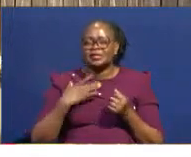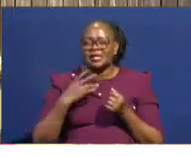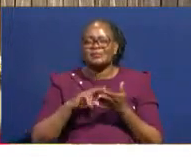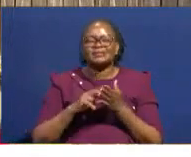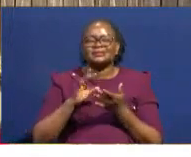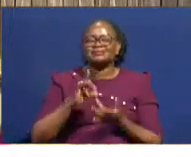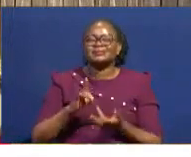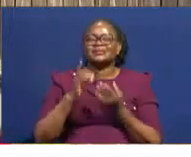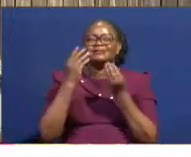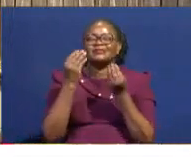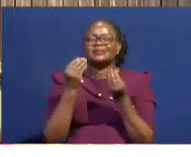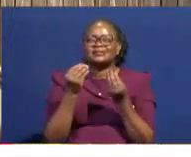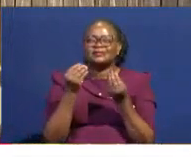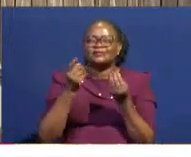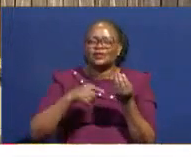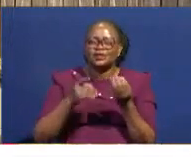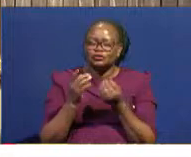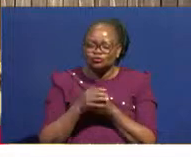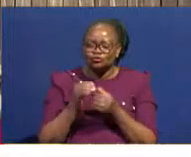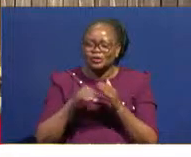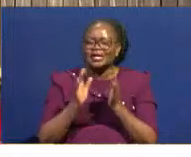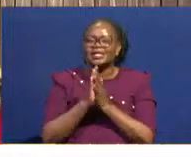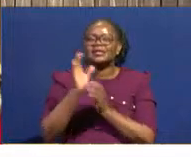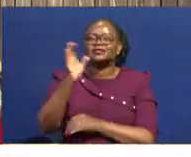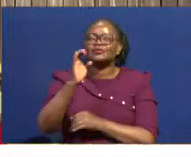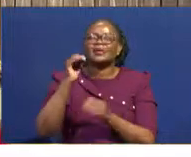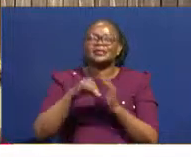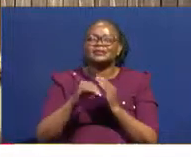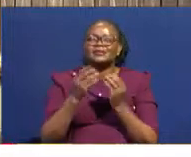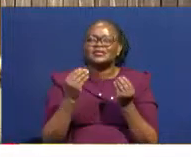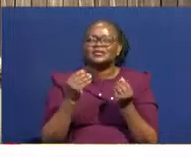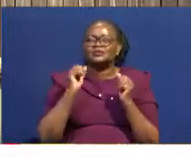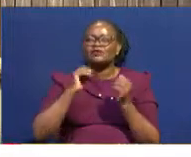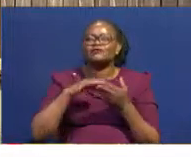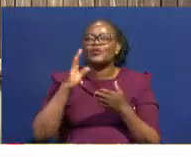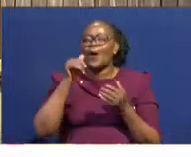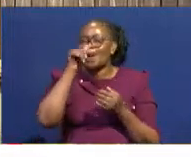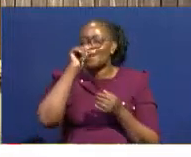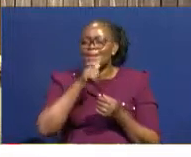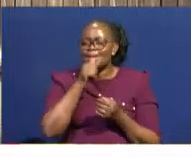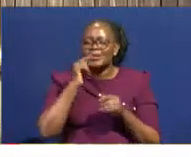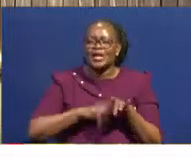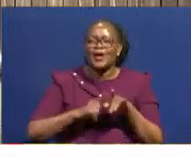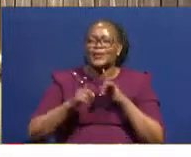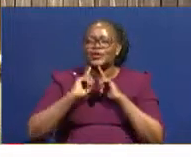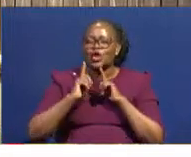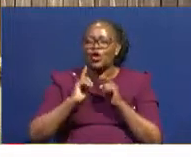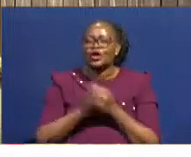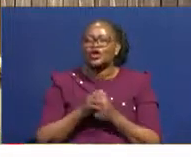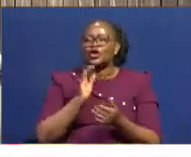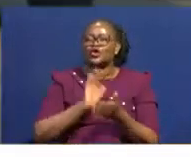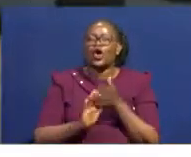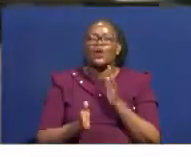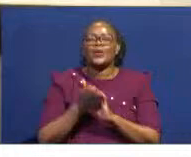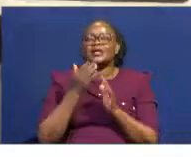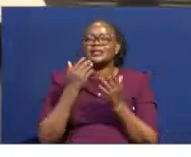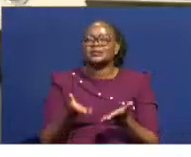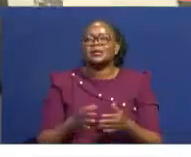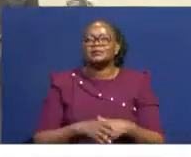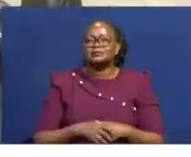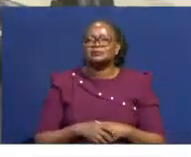so special and so easy for us, or even for the customers themselves. You can have more privacy while talking. No one is here.